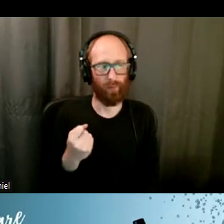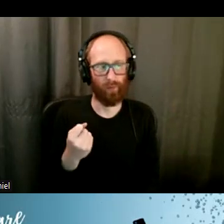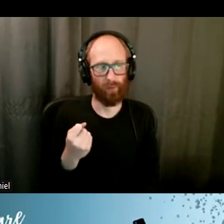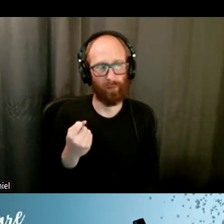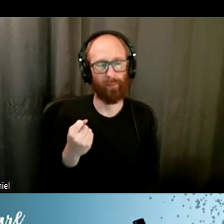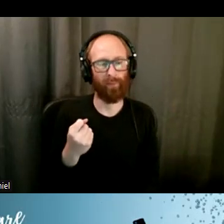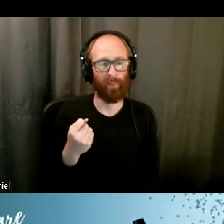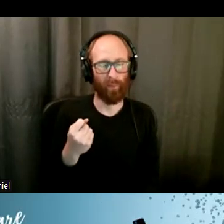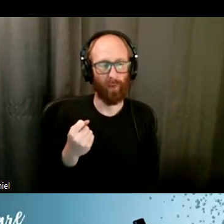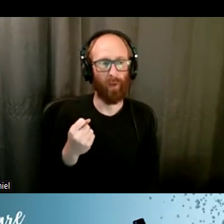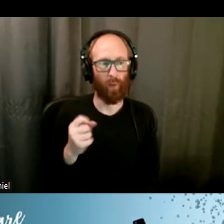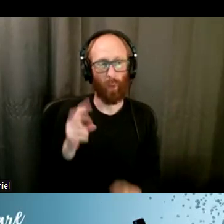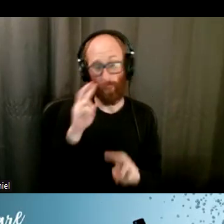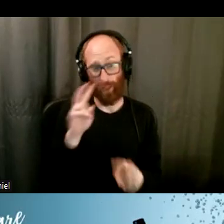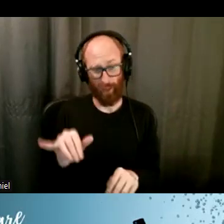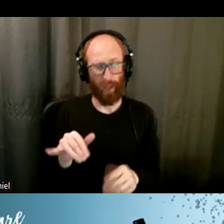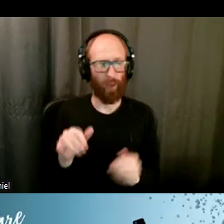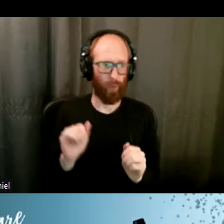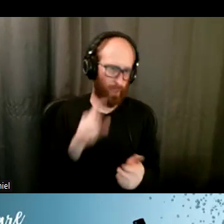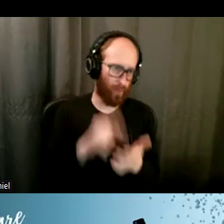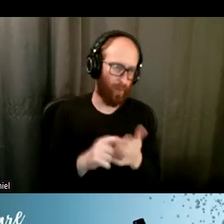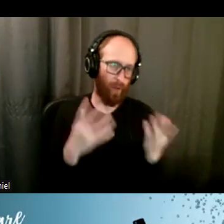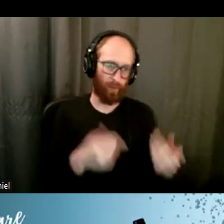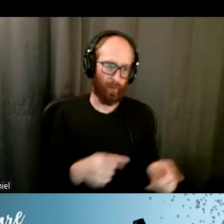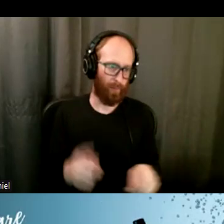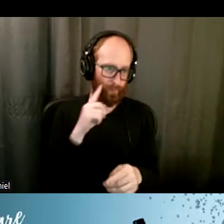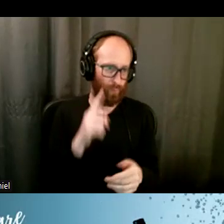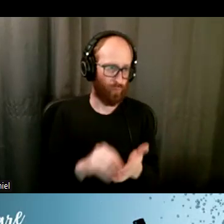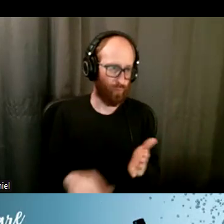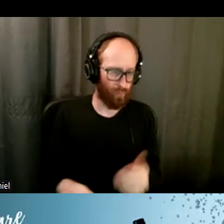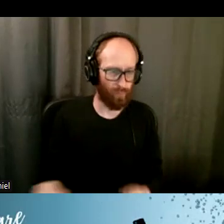can tell a lot is going on for our students.